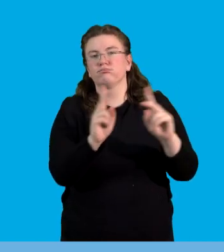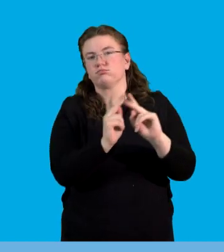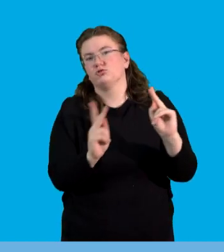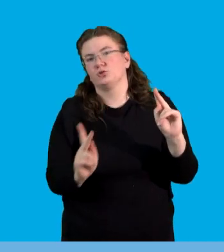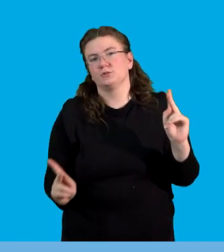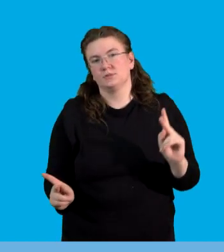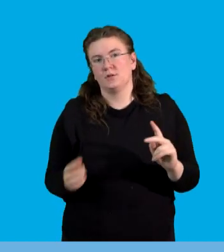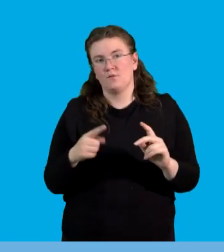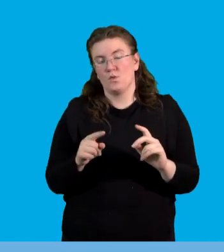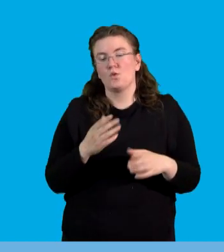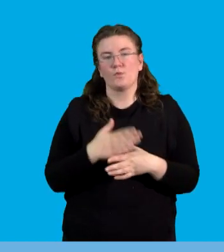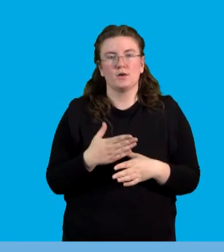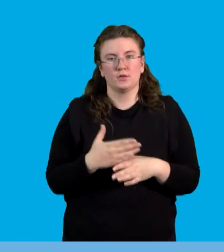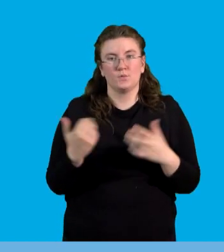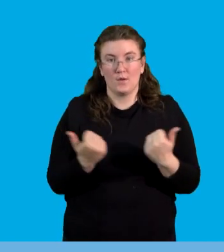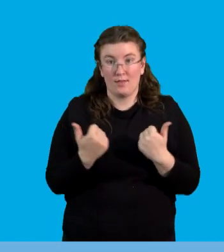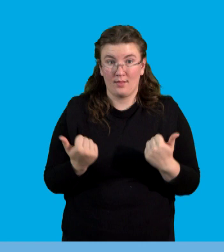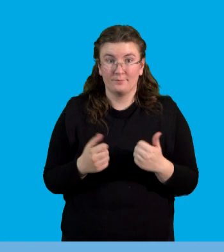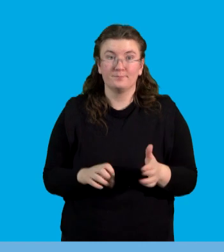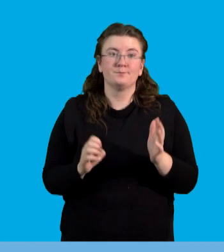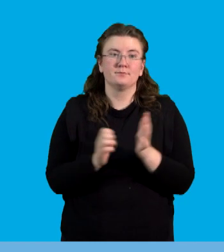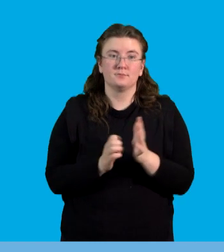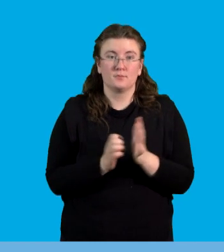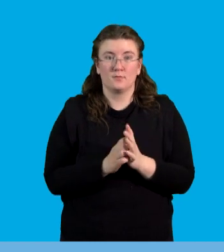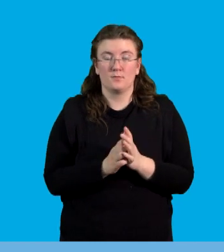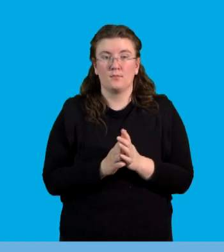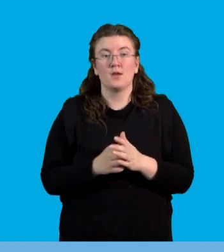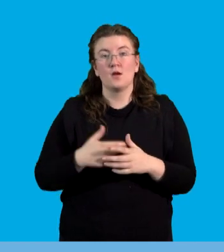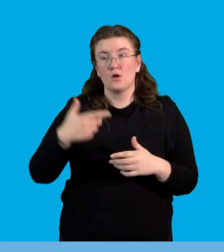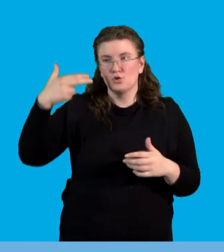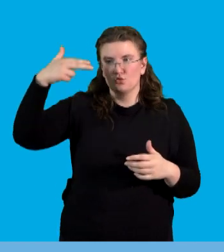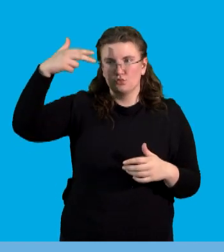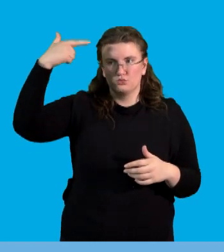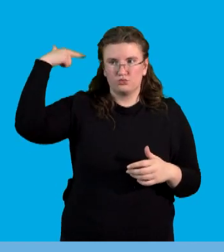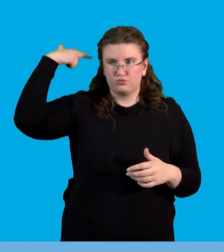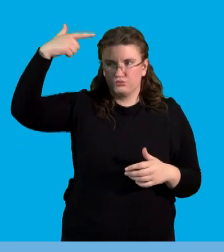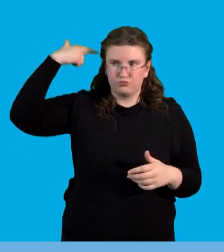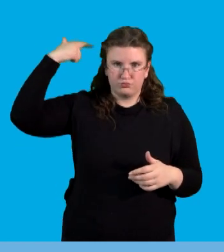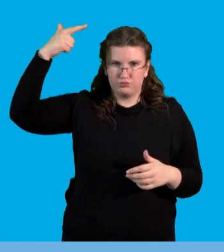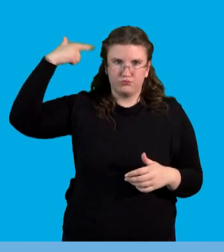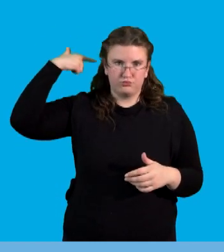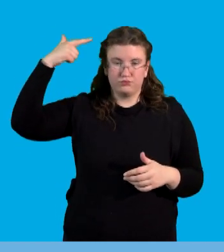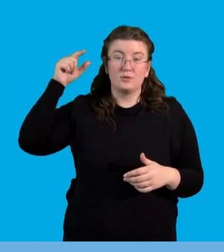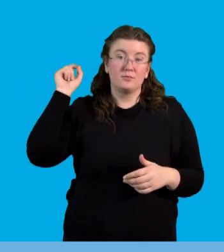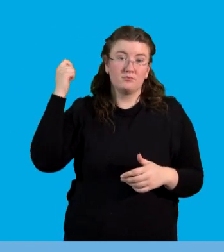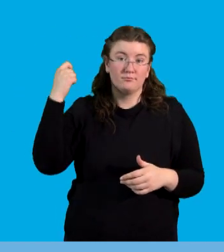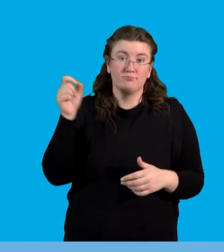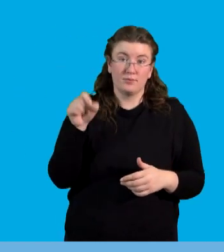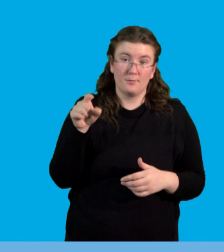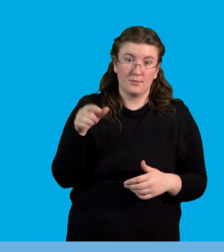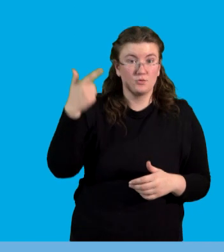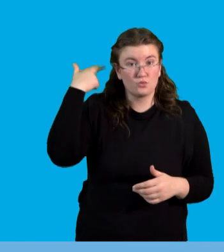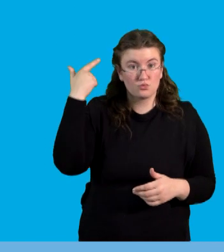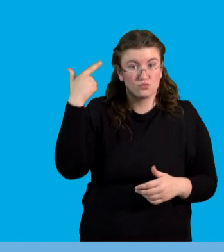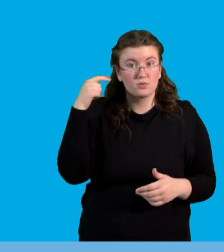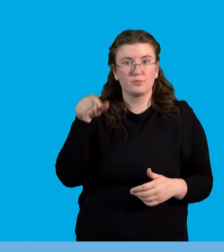them to function. For example, we know that a hairdryer is also one of the appliances. Now a hairdryer that